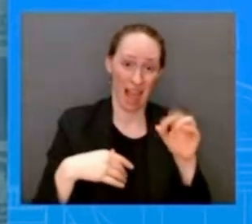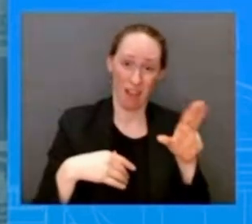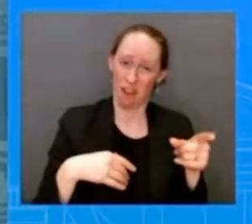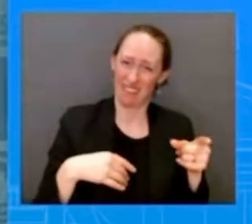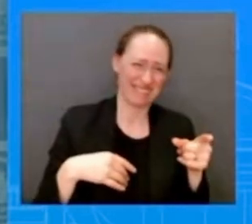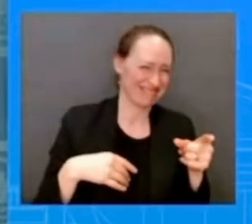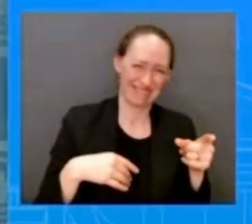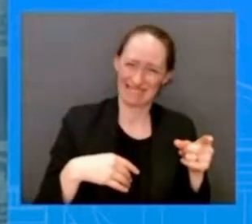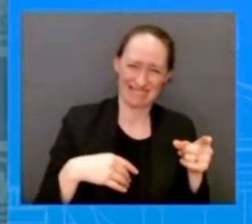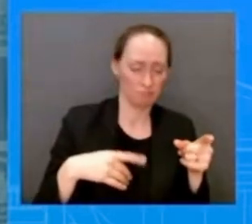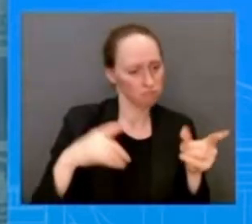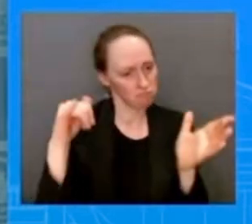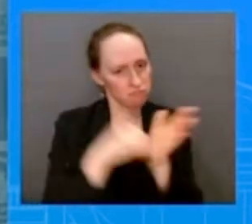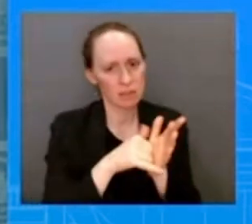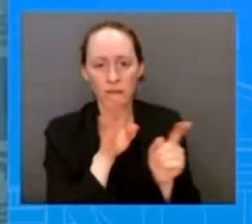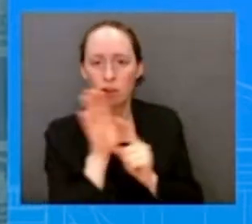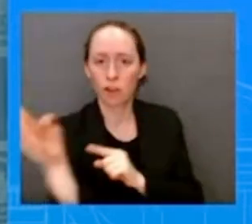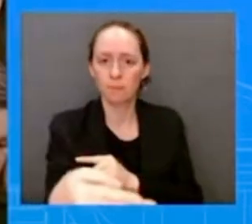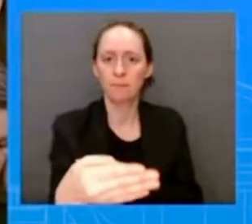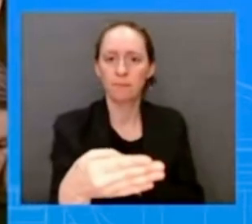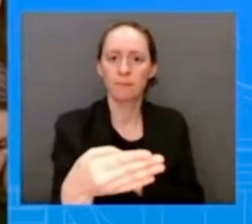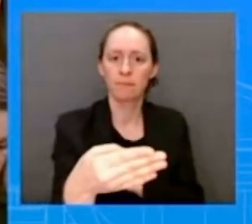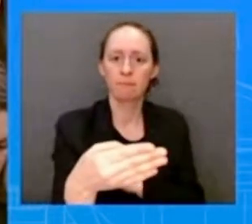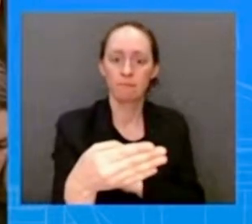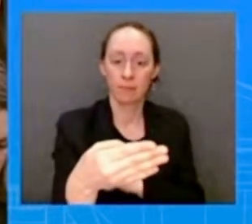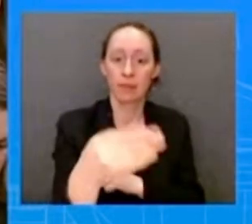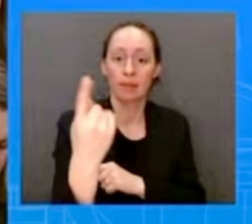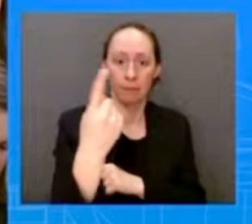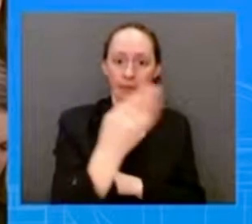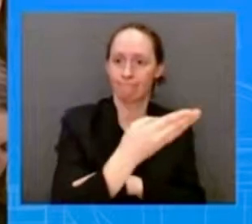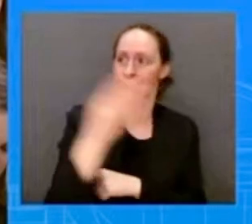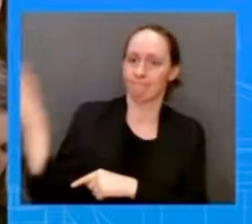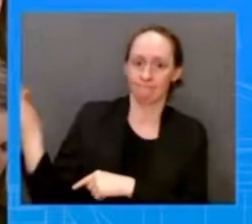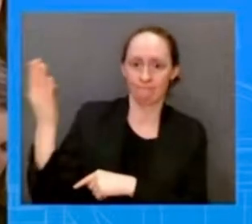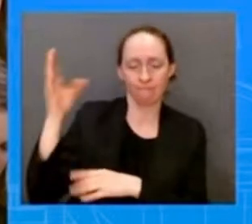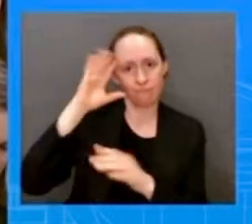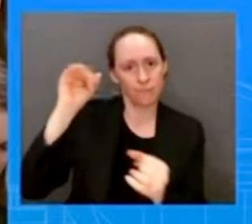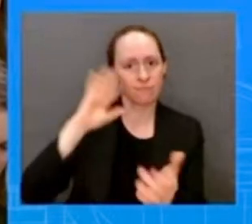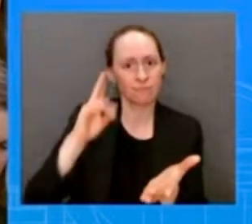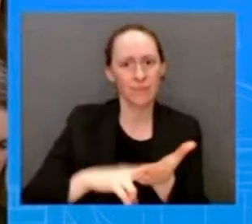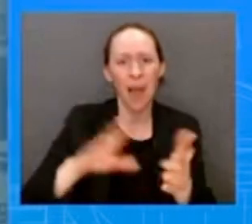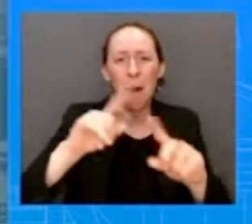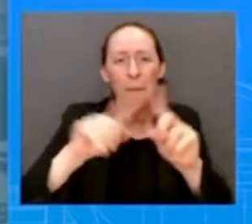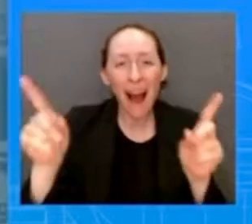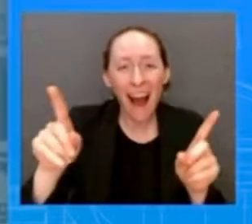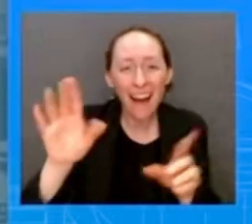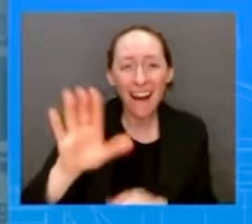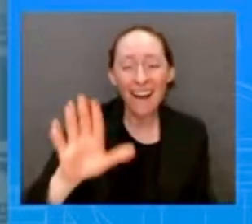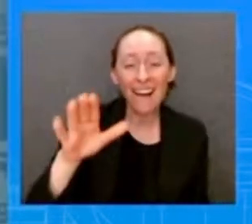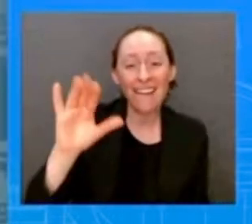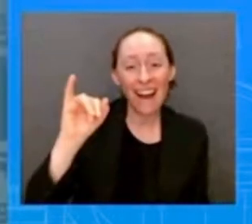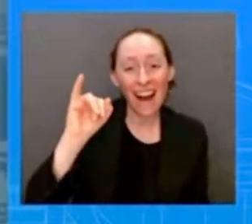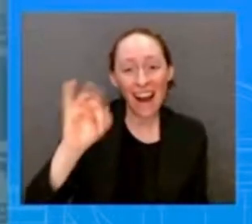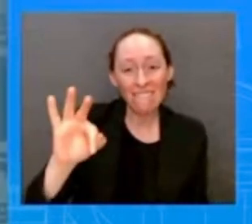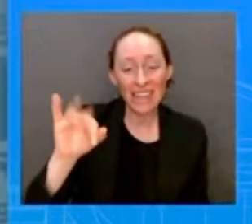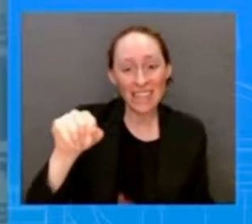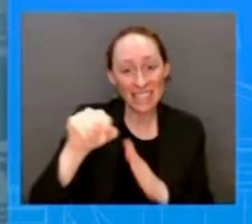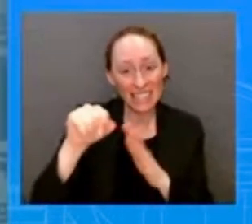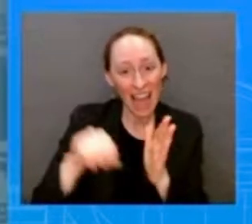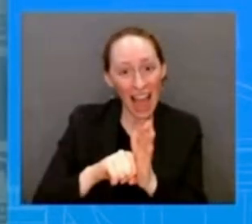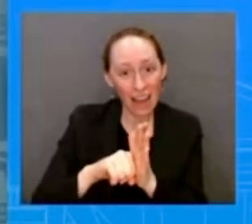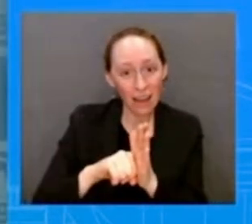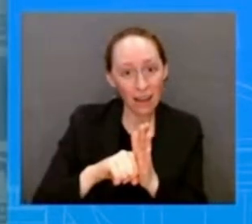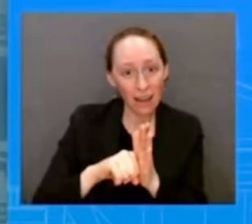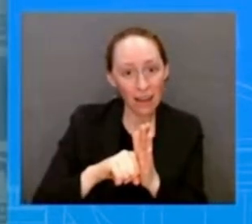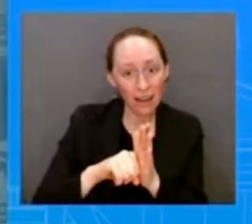presented with and is going to take action on. If they had statehood, then the council could pass this. And, that would be great. And that would be fine, right?